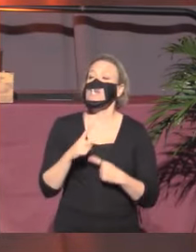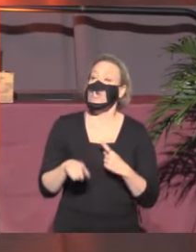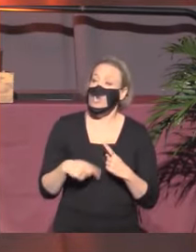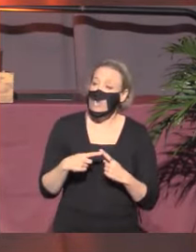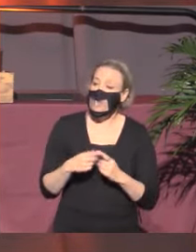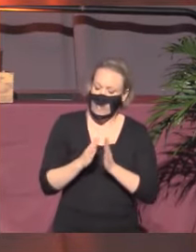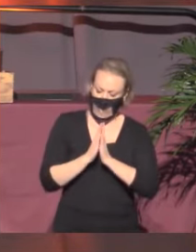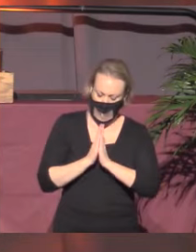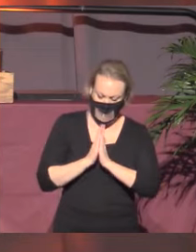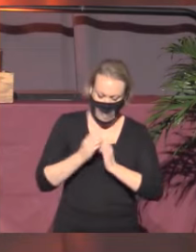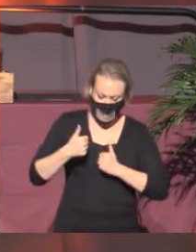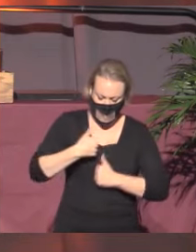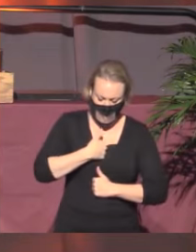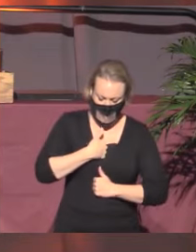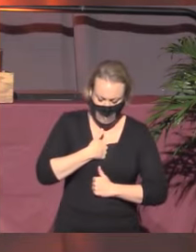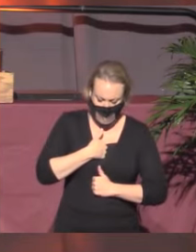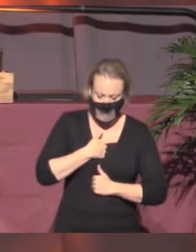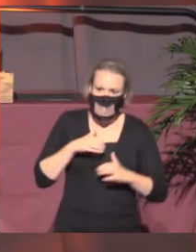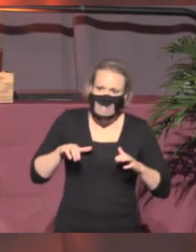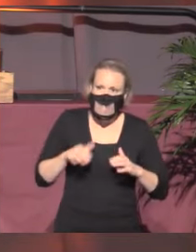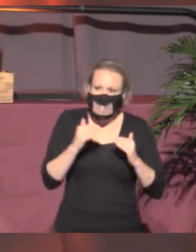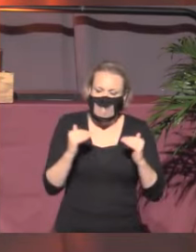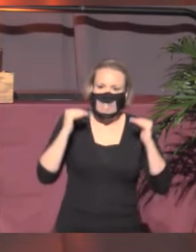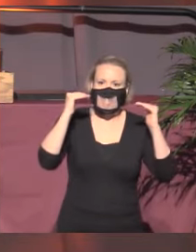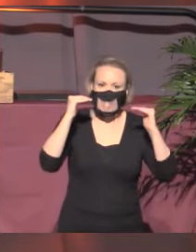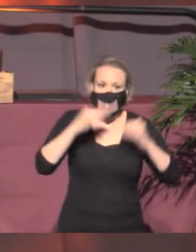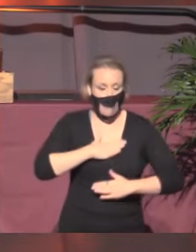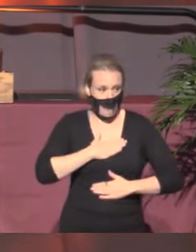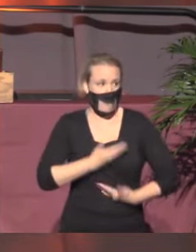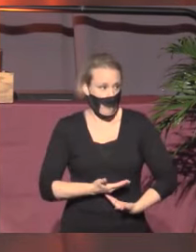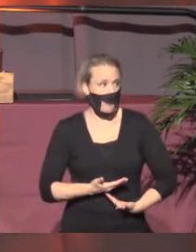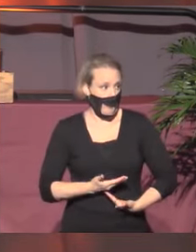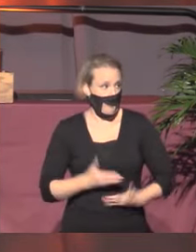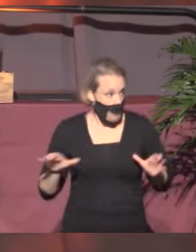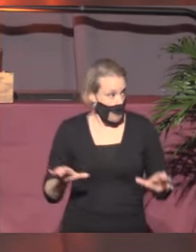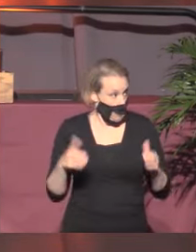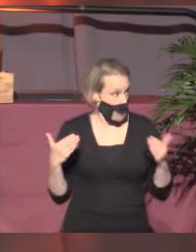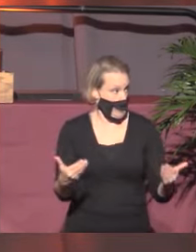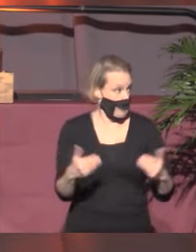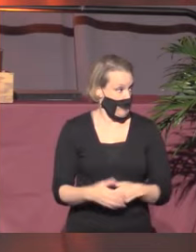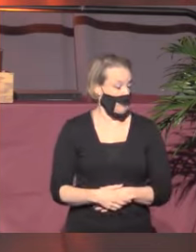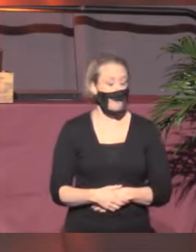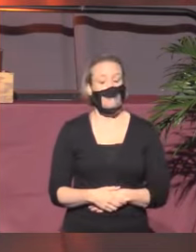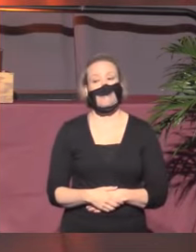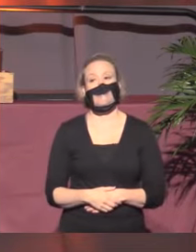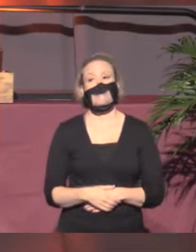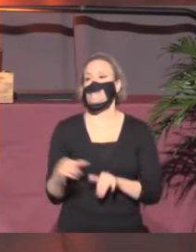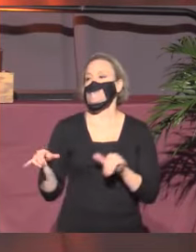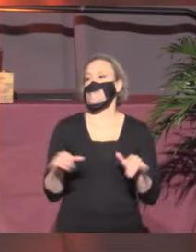be willing to follow through, as you did here at Hamline University. You